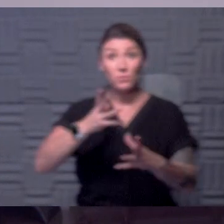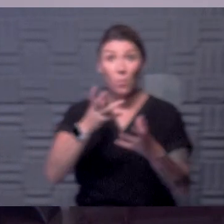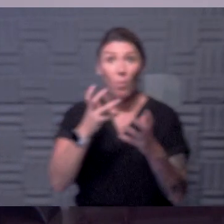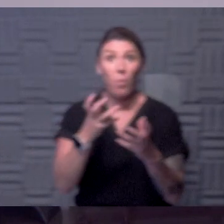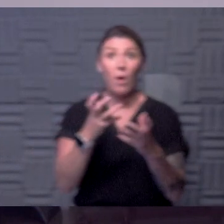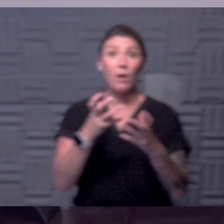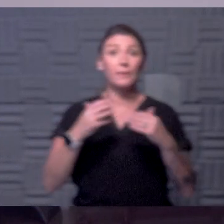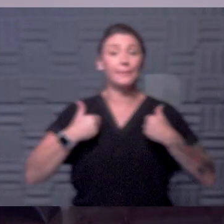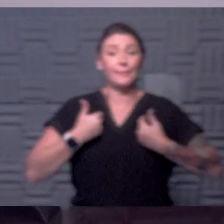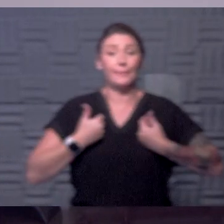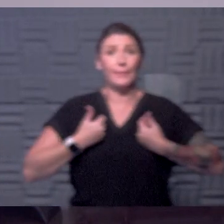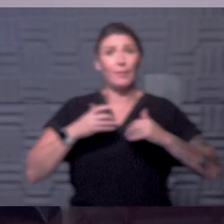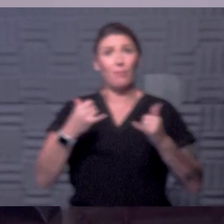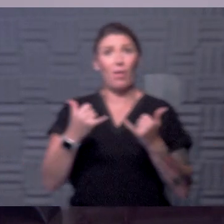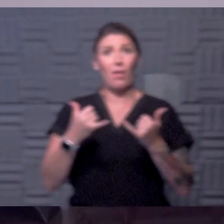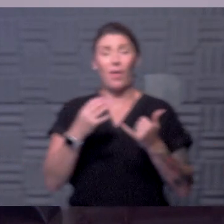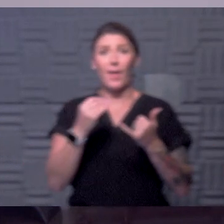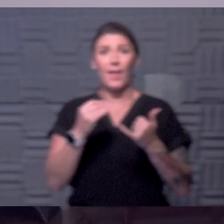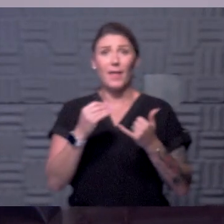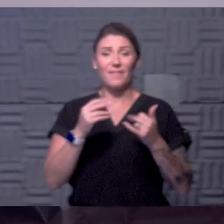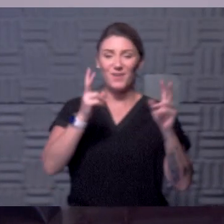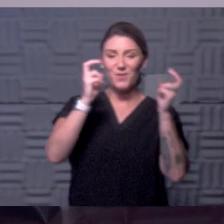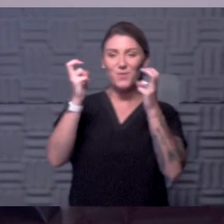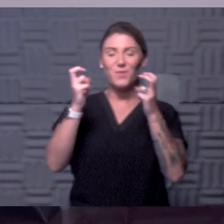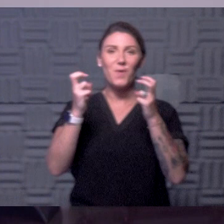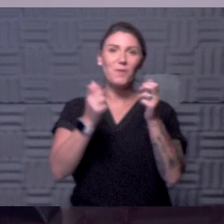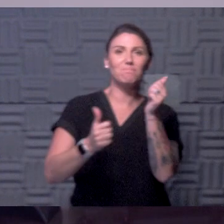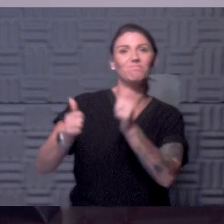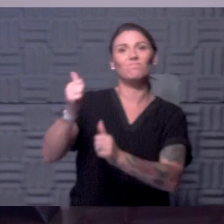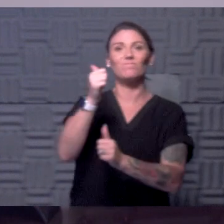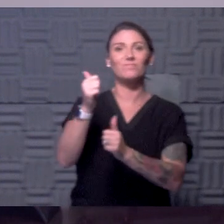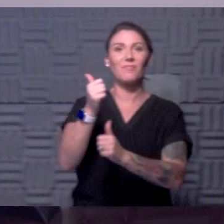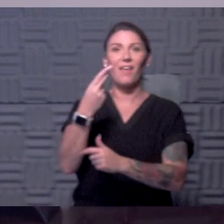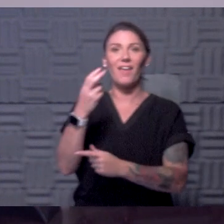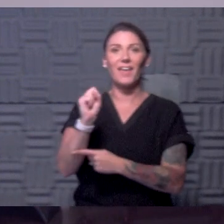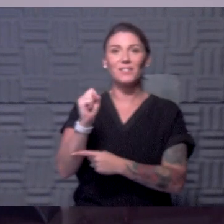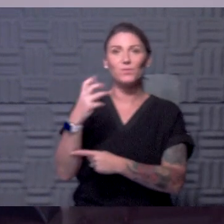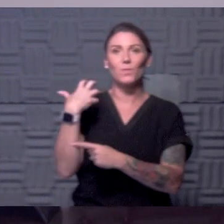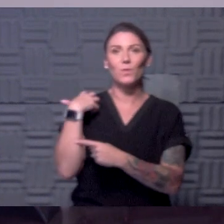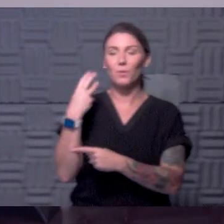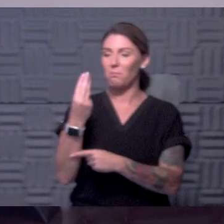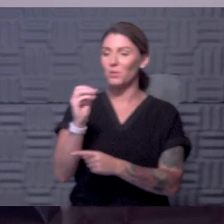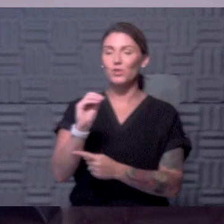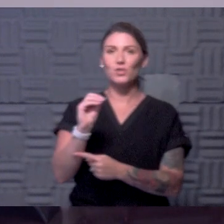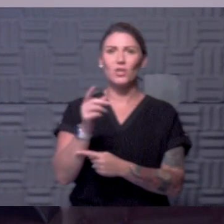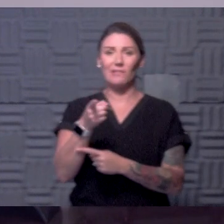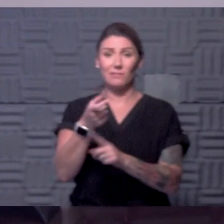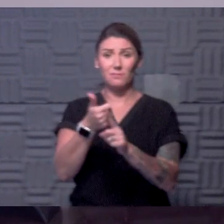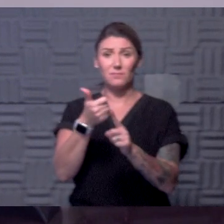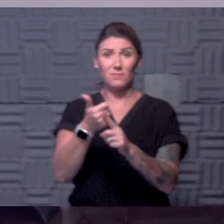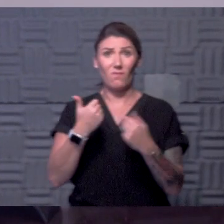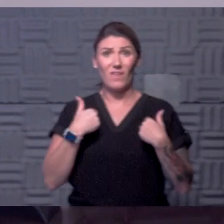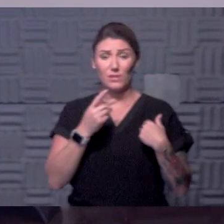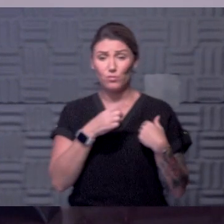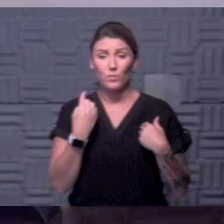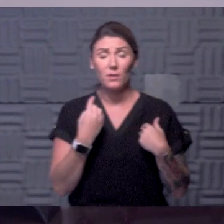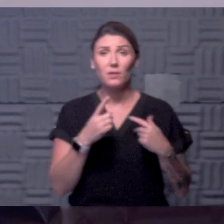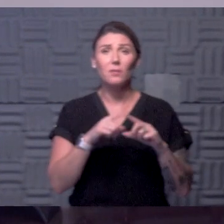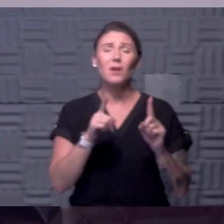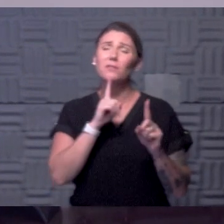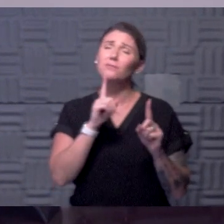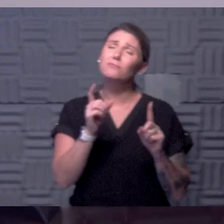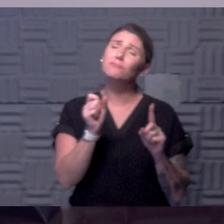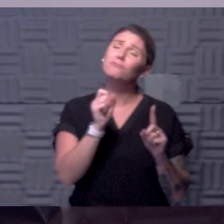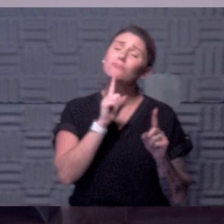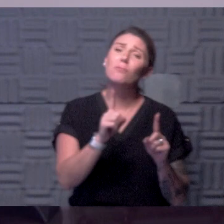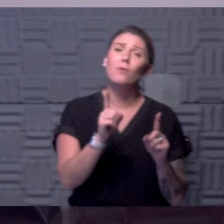They quoted a prominent high school coach on the Missouri side who himself has some risk factors, but he said it is so